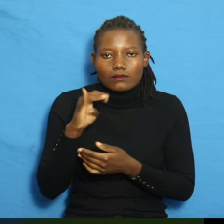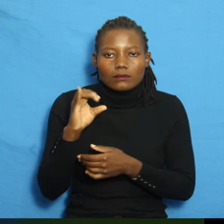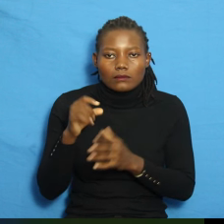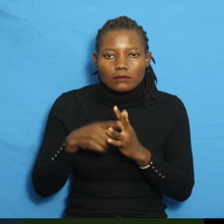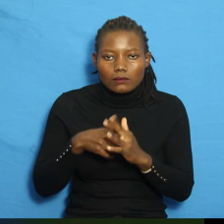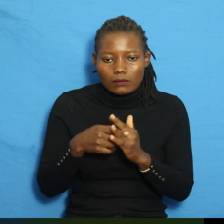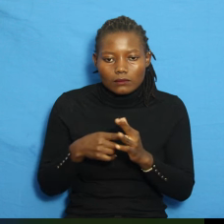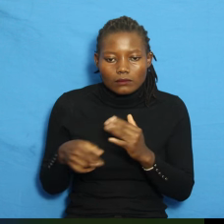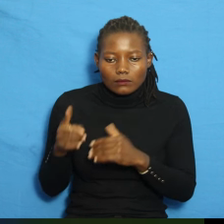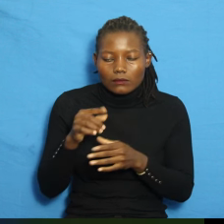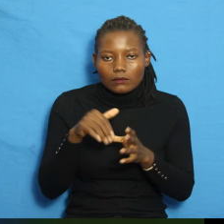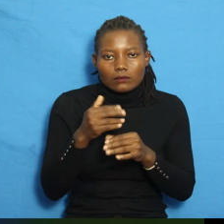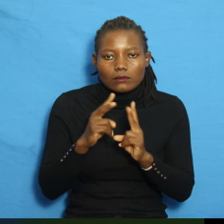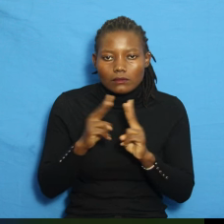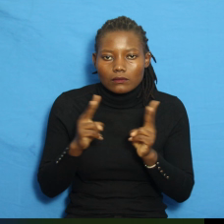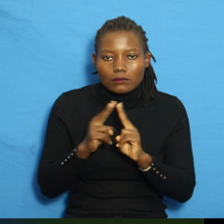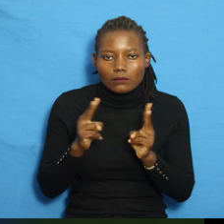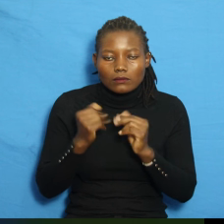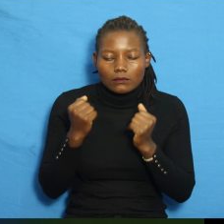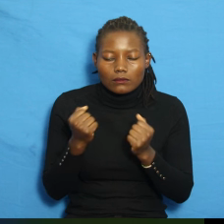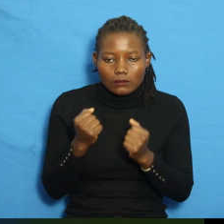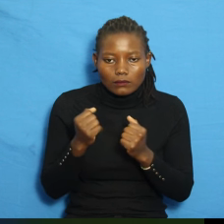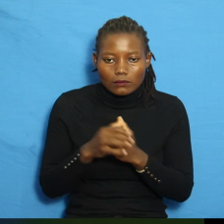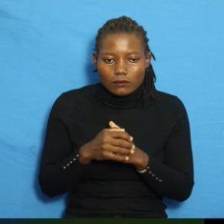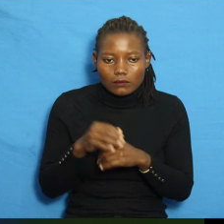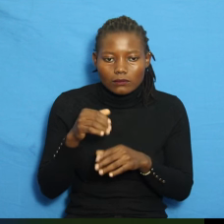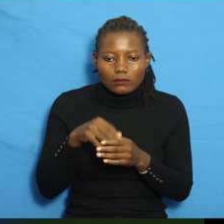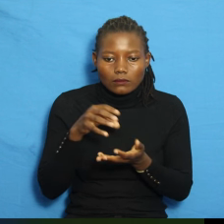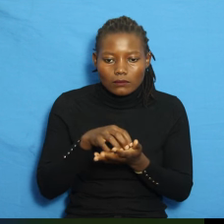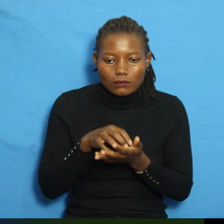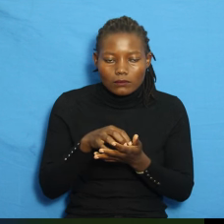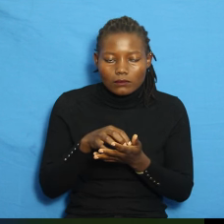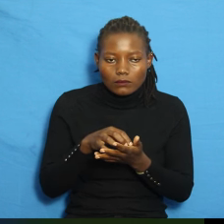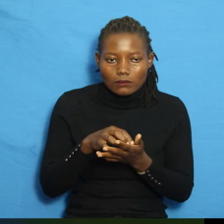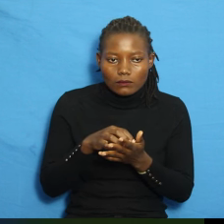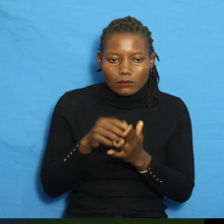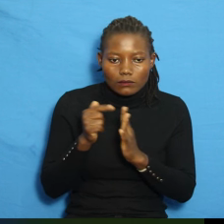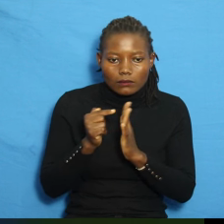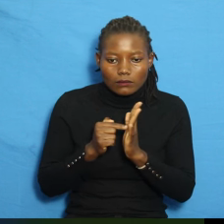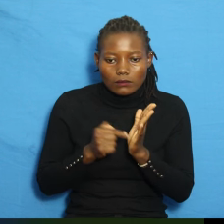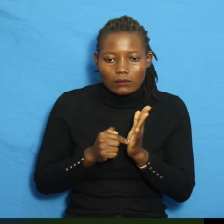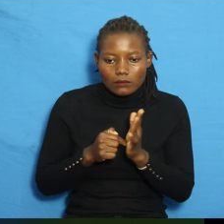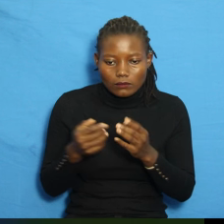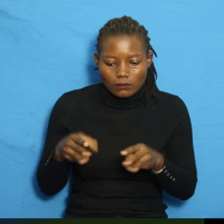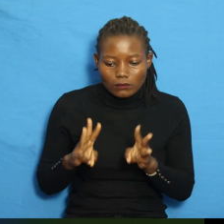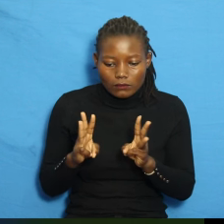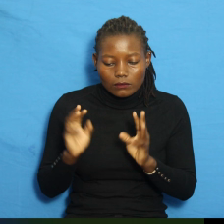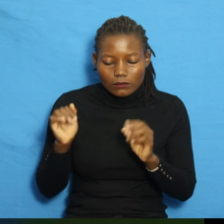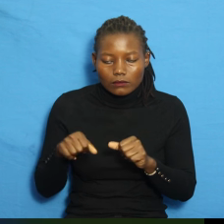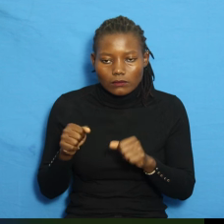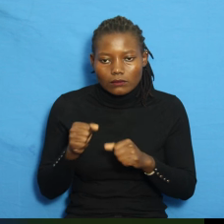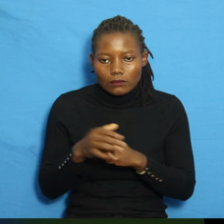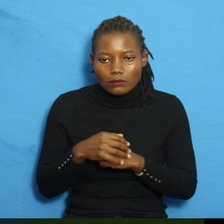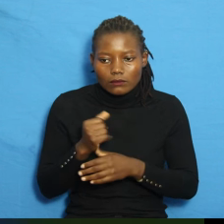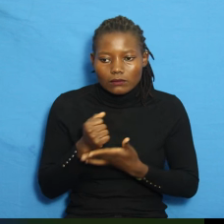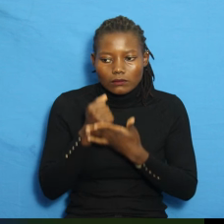biomechanics comes out very, very strongly in the conditioning aspects and the conditioning techniques to be able